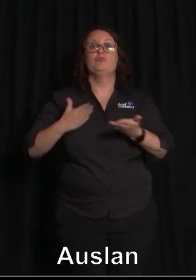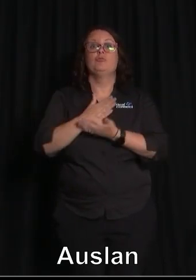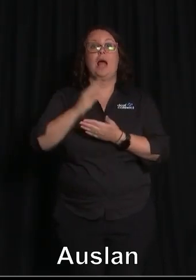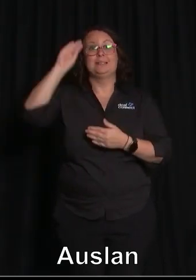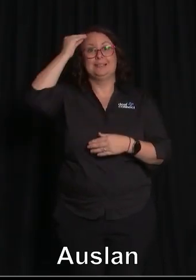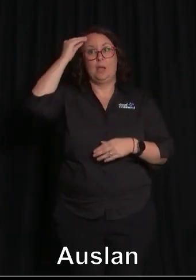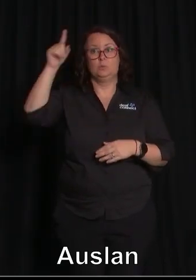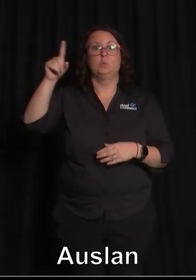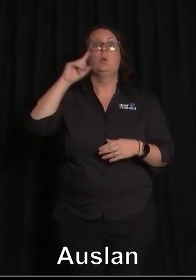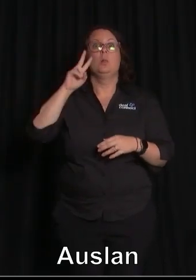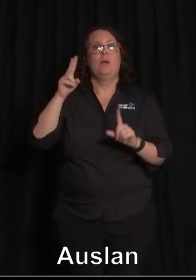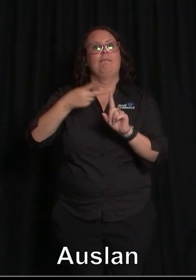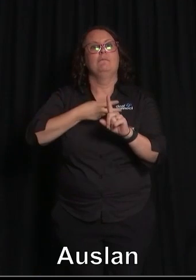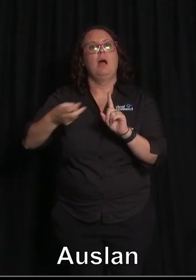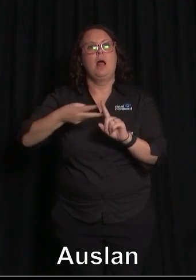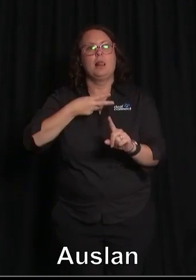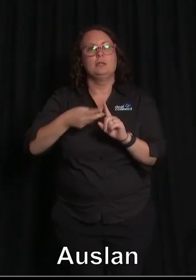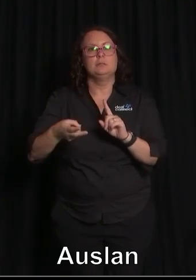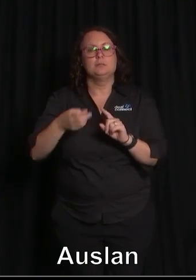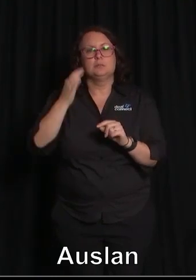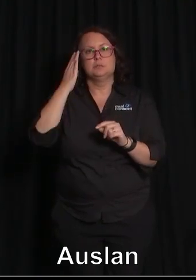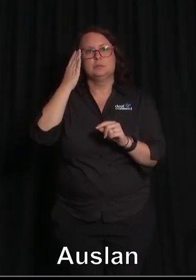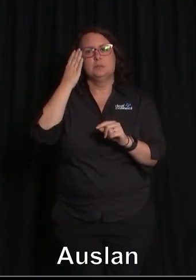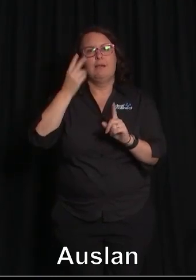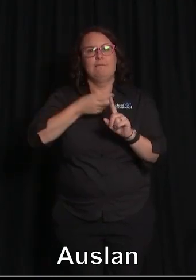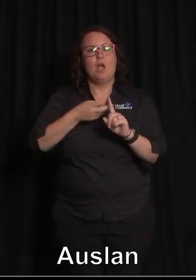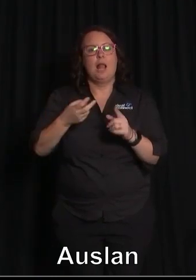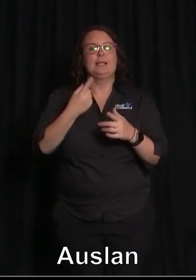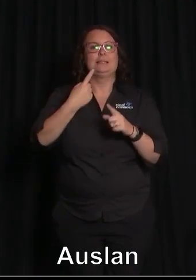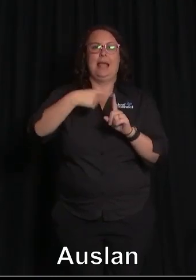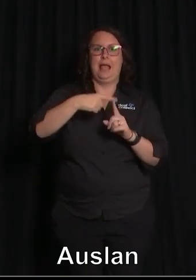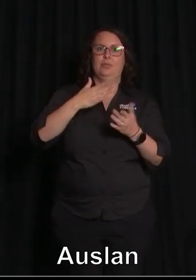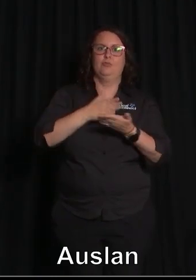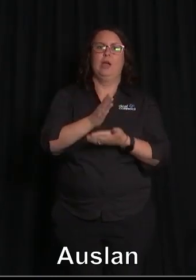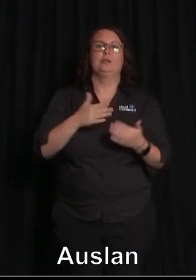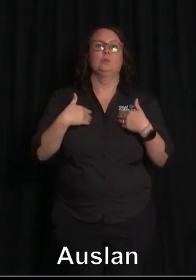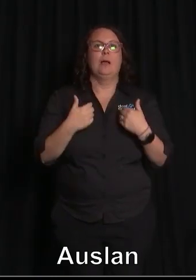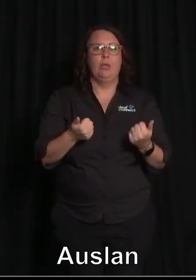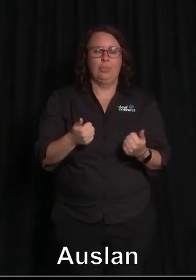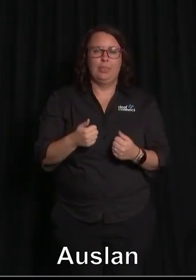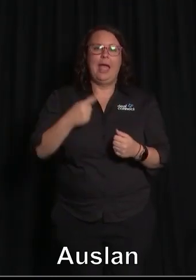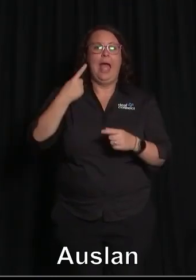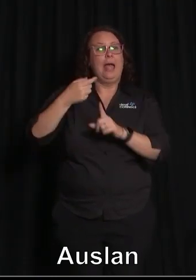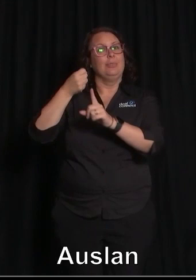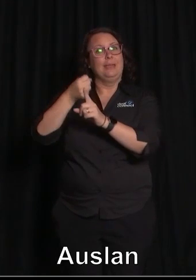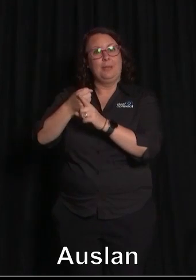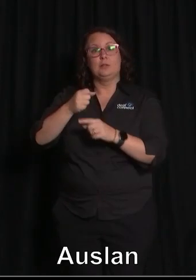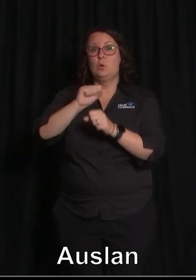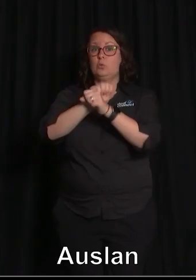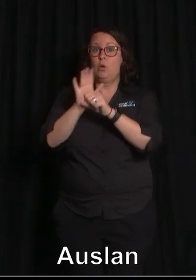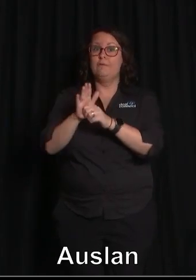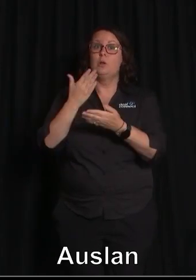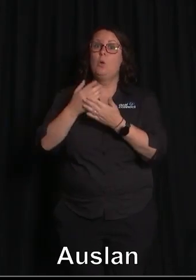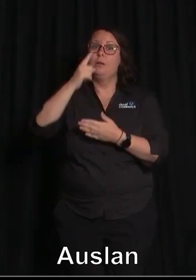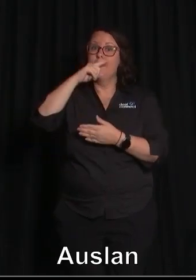violence and its impact on the right to health, but also looking at the impact of COVID on sexual and reproductive health